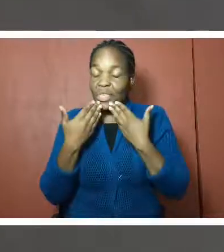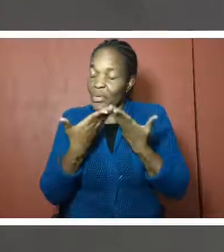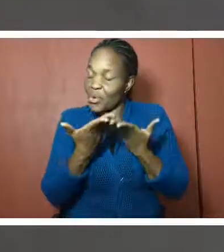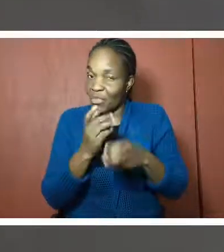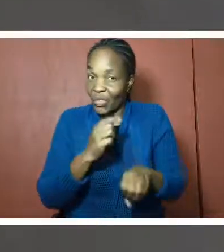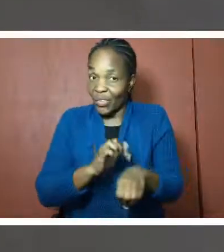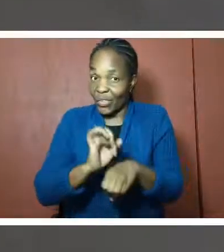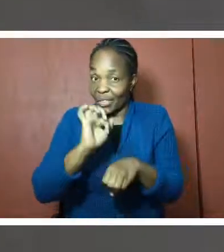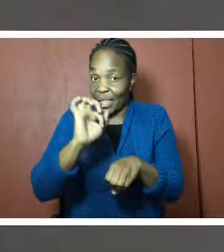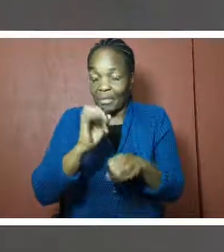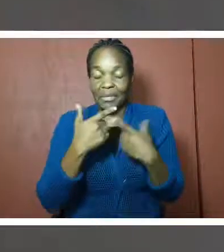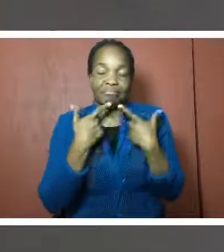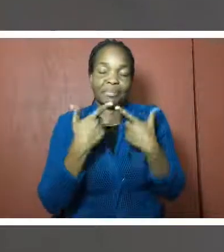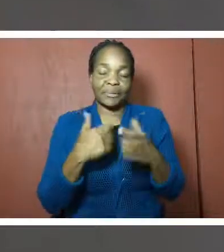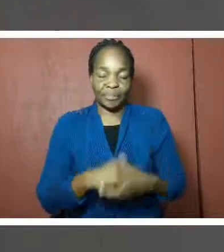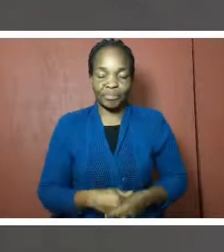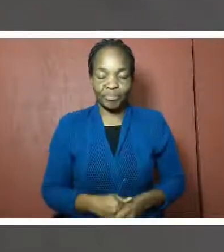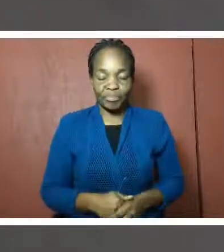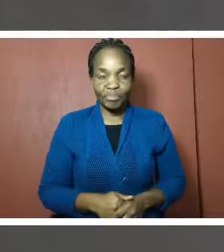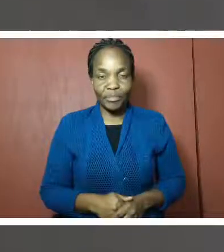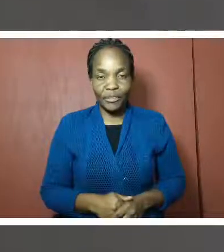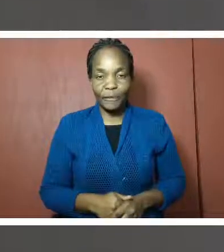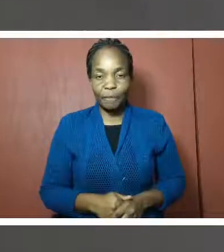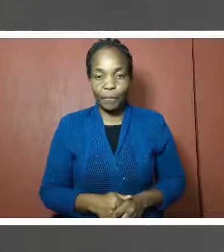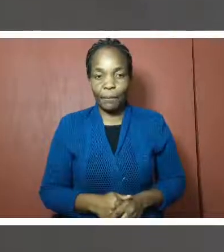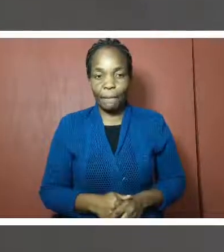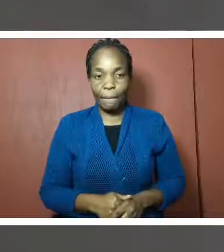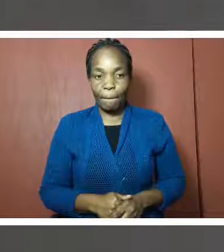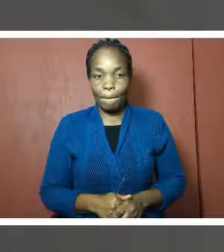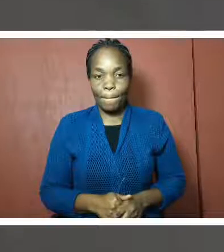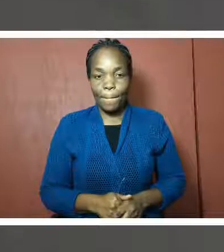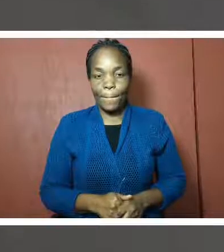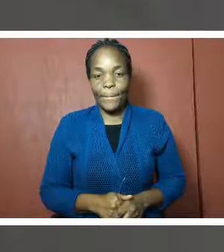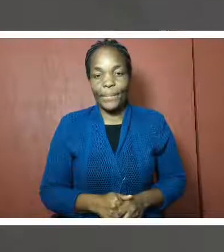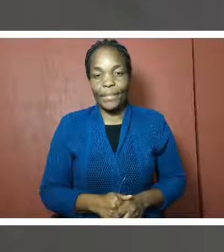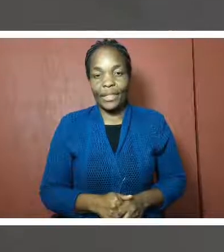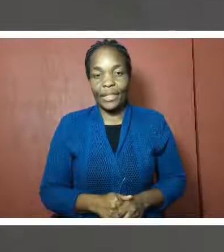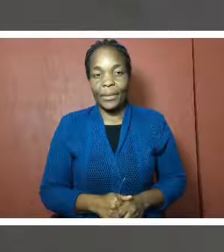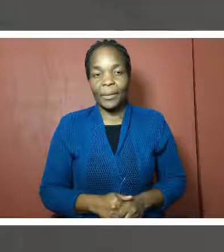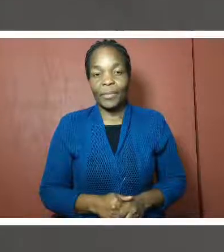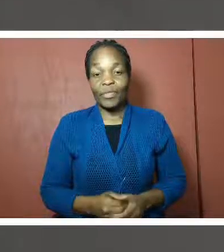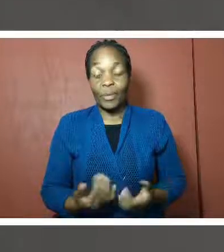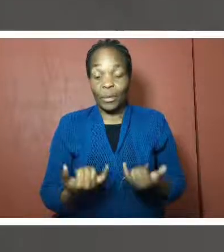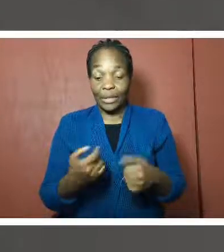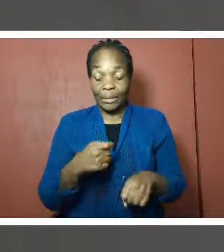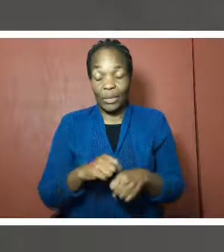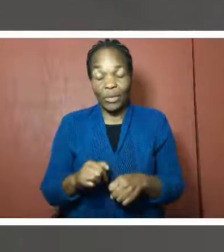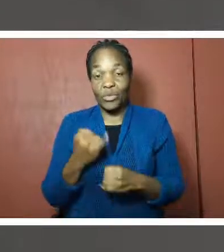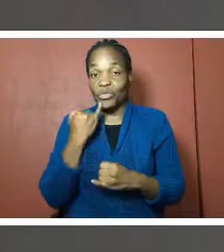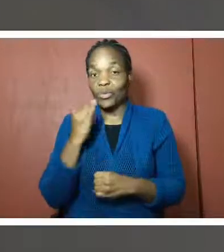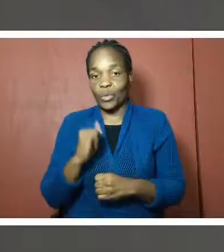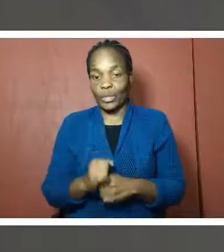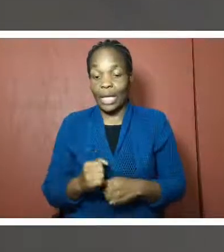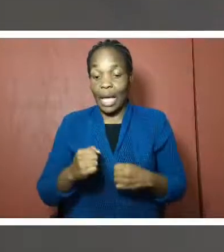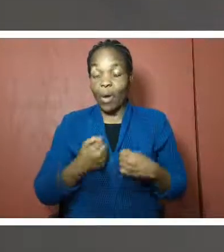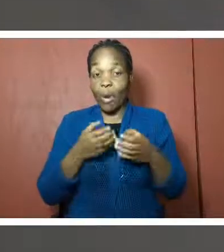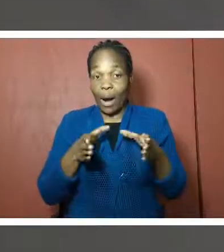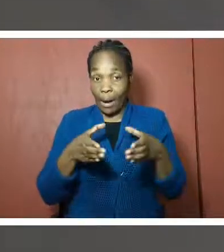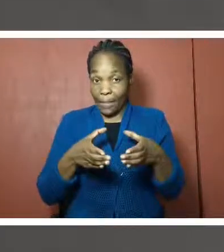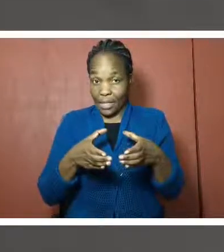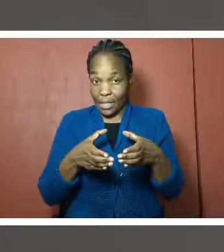joining us. Before we continue with Christian, I just want to tell you about Startup